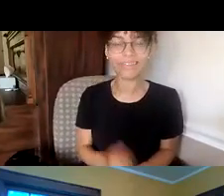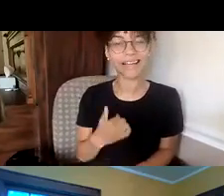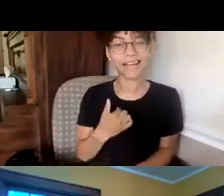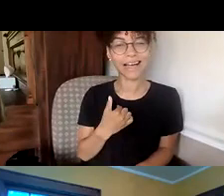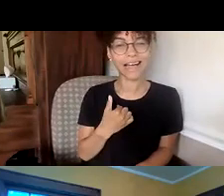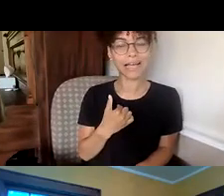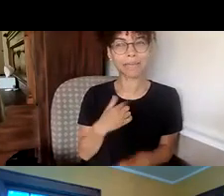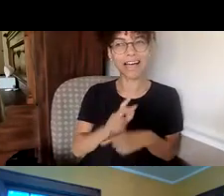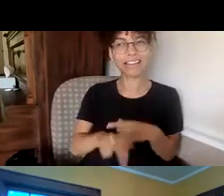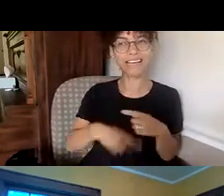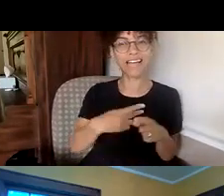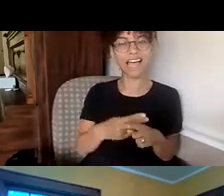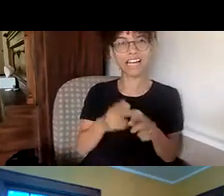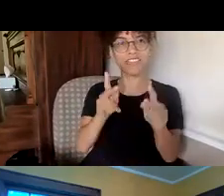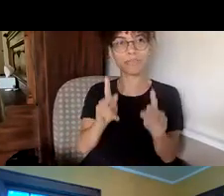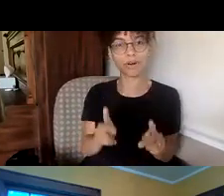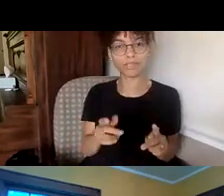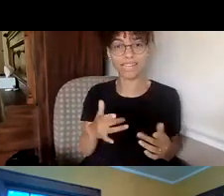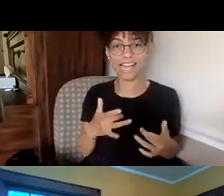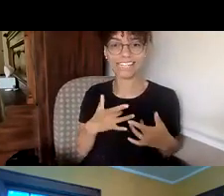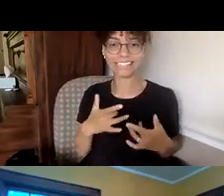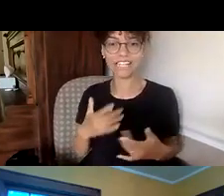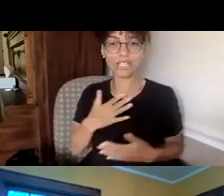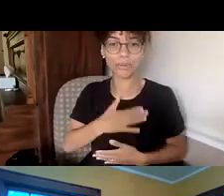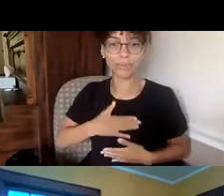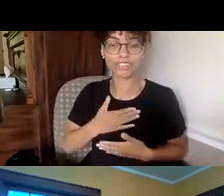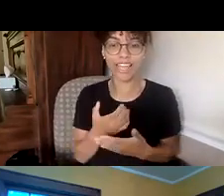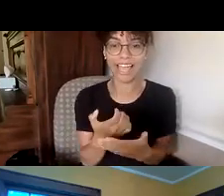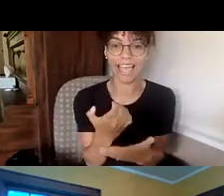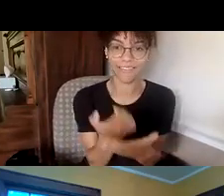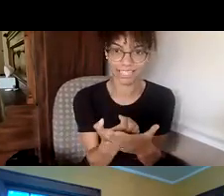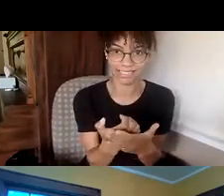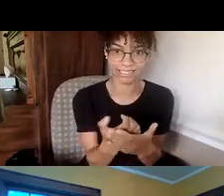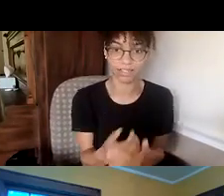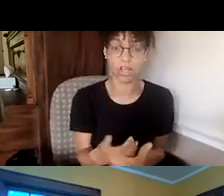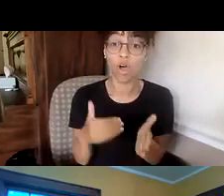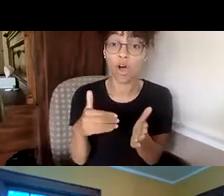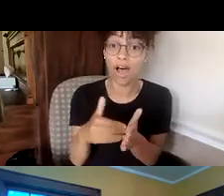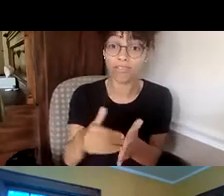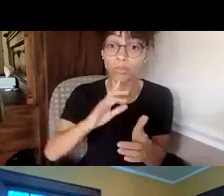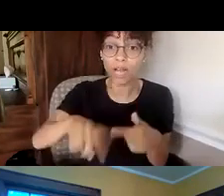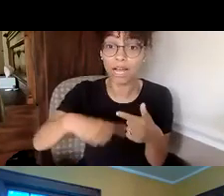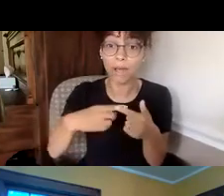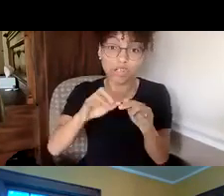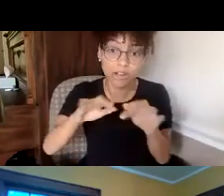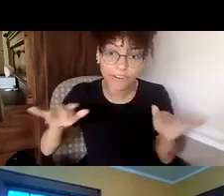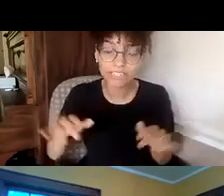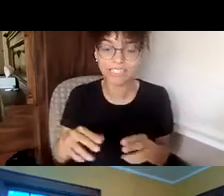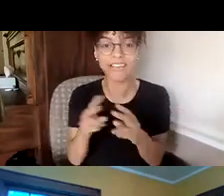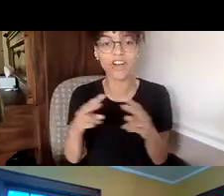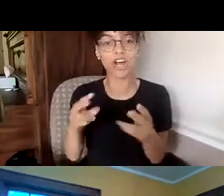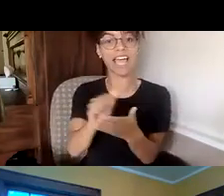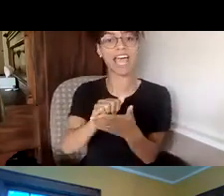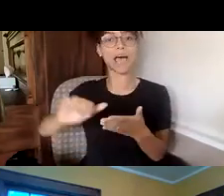that I tend to appreciate evidence, and I think so often when we talk about diversity, we talk about it kind of in the abstract, but